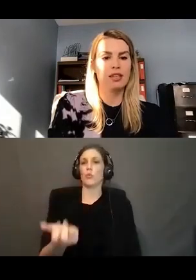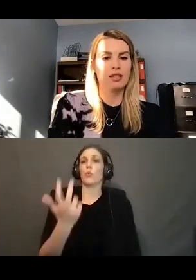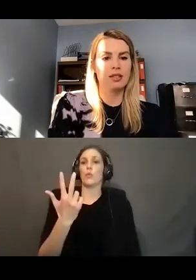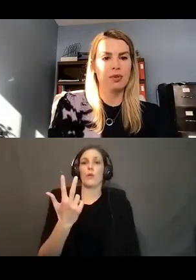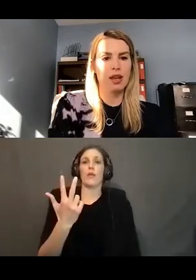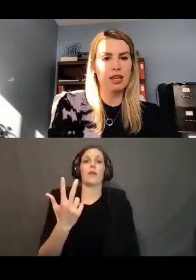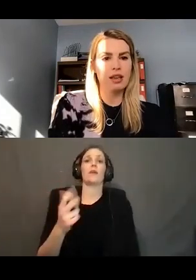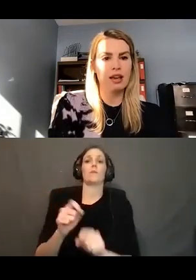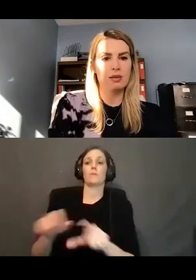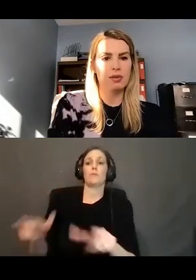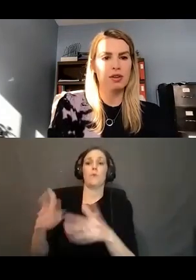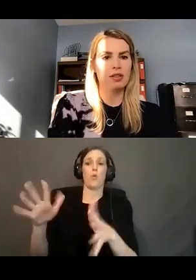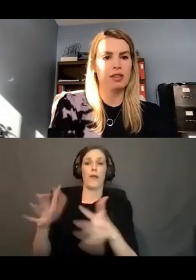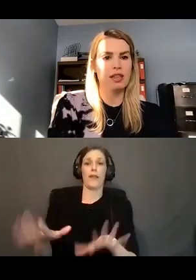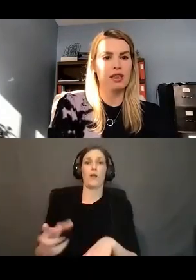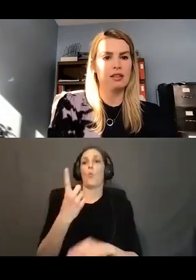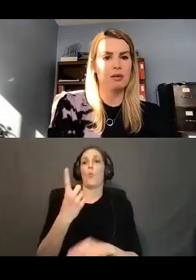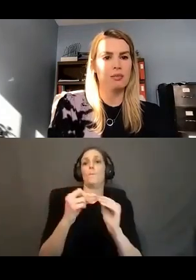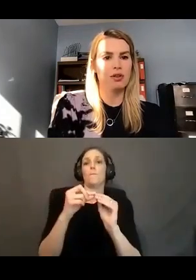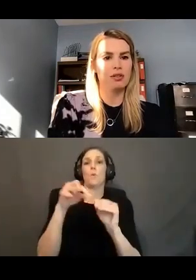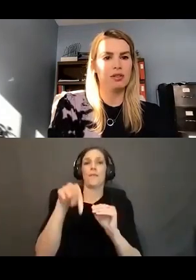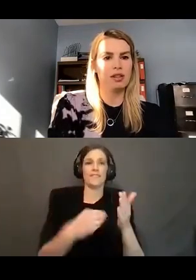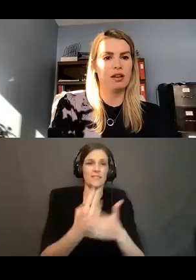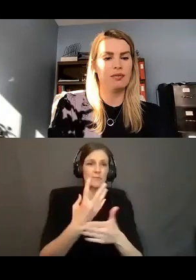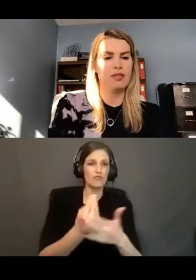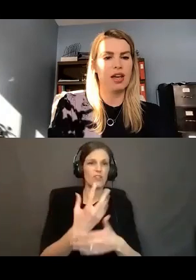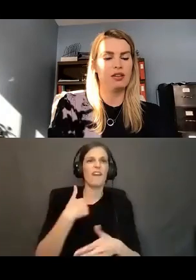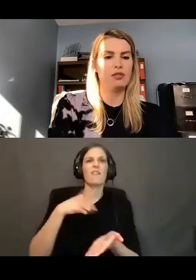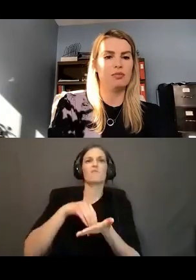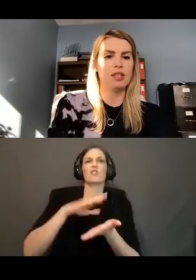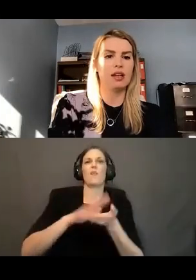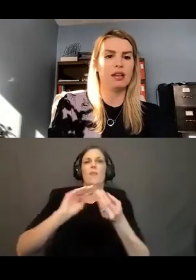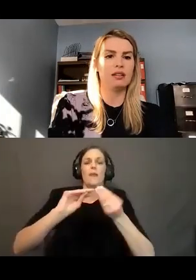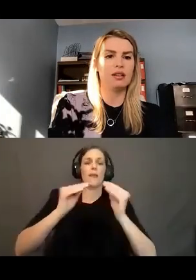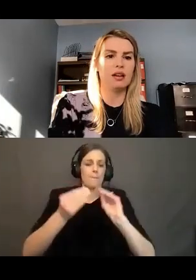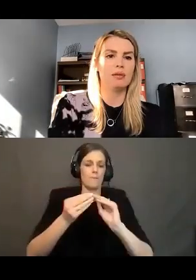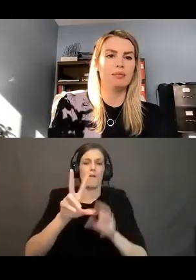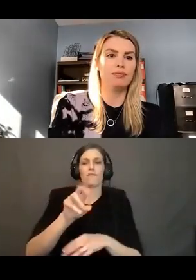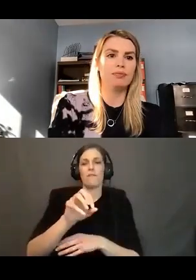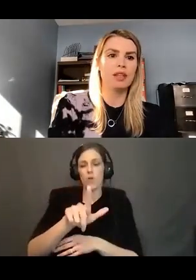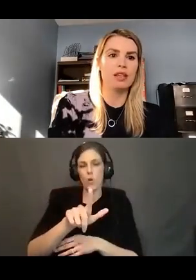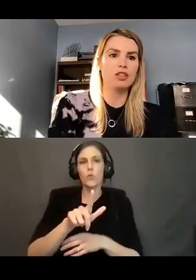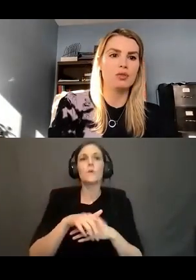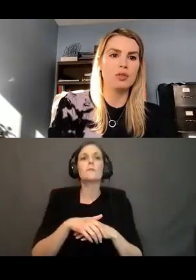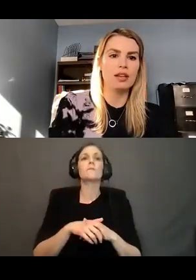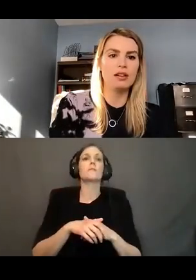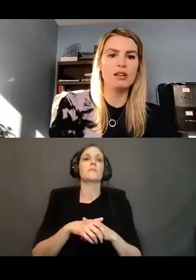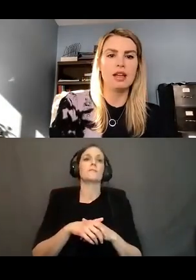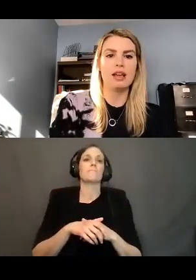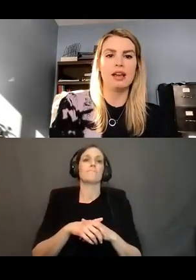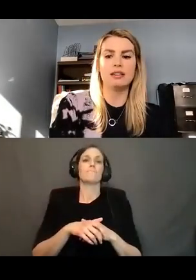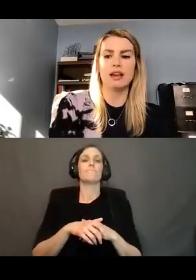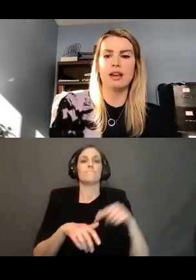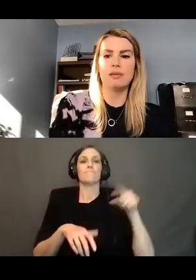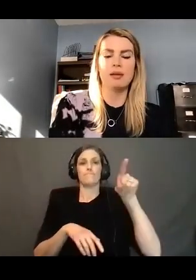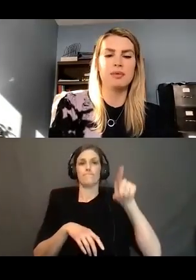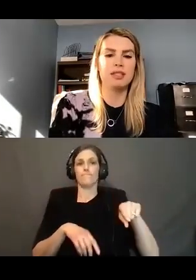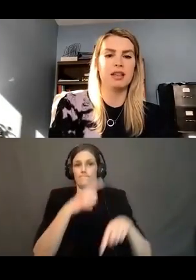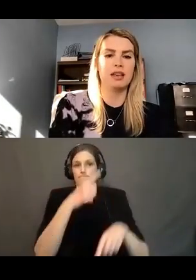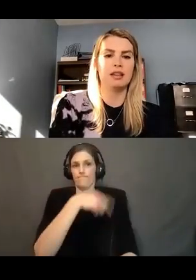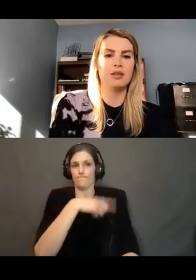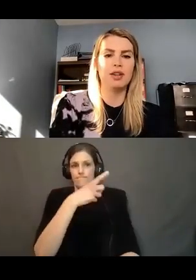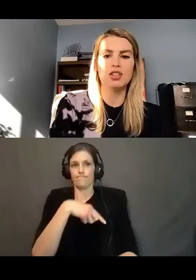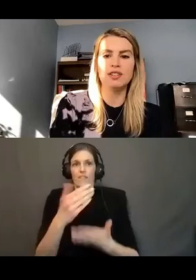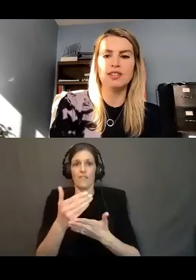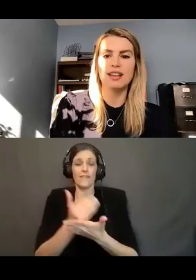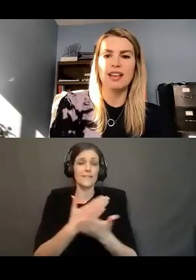forthcoming this spring. I put the numbers of the volumes and issues here, and I'm happy to